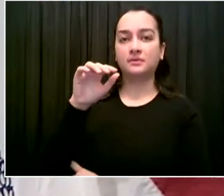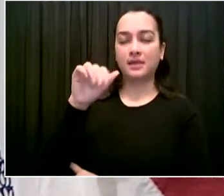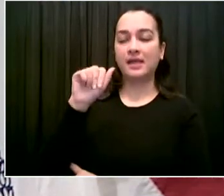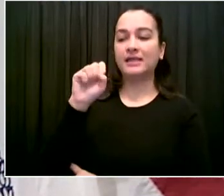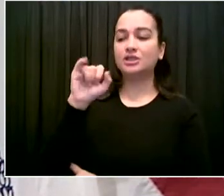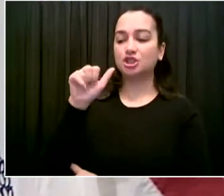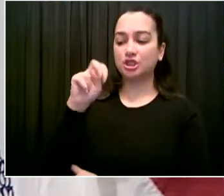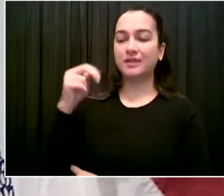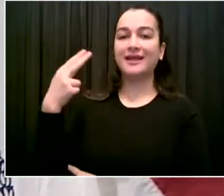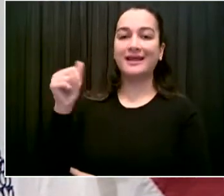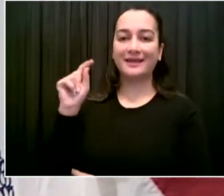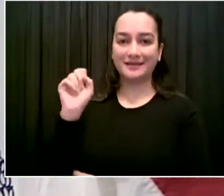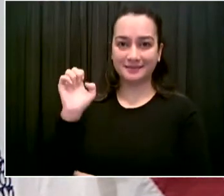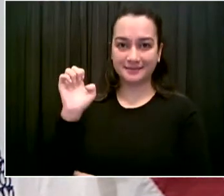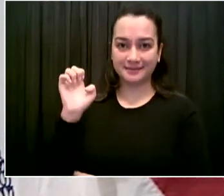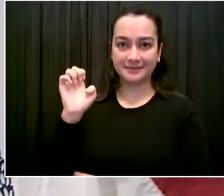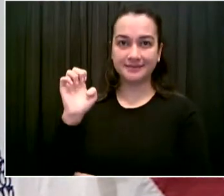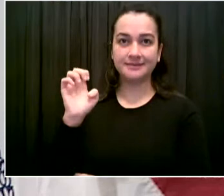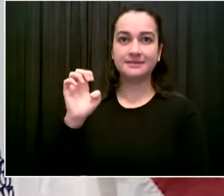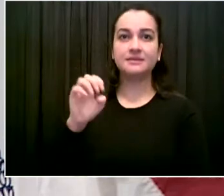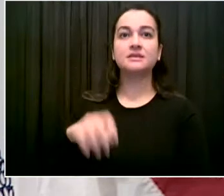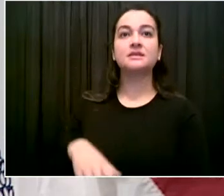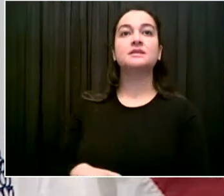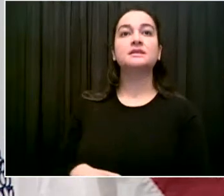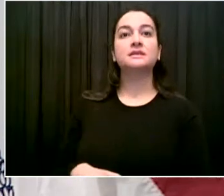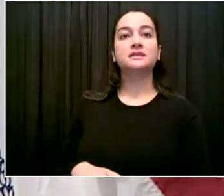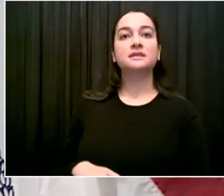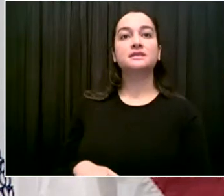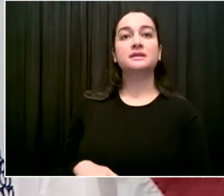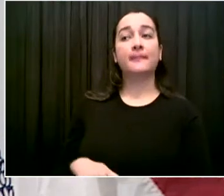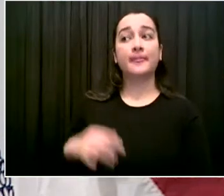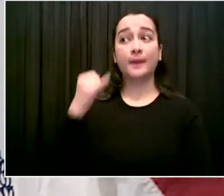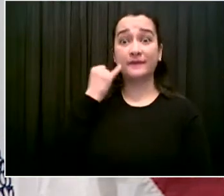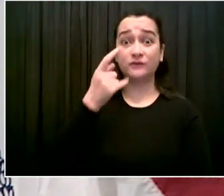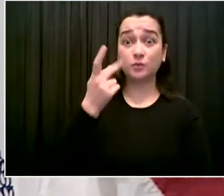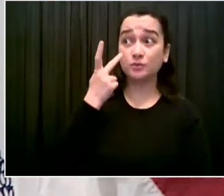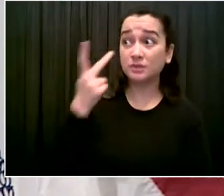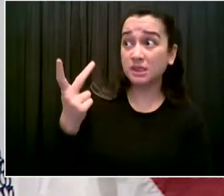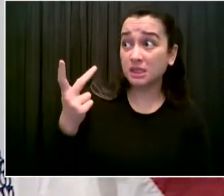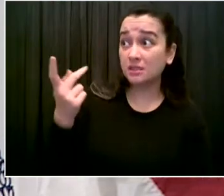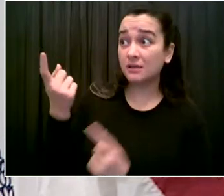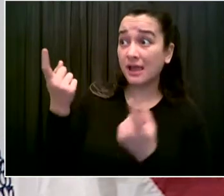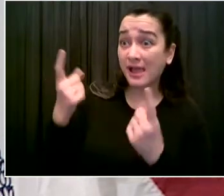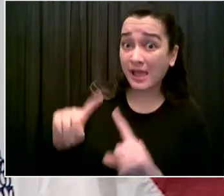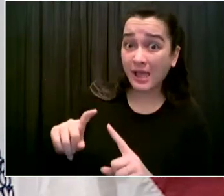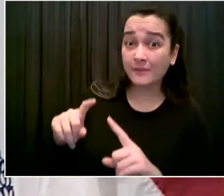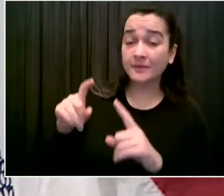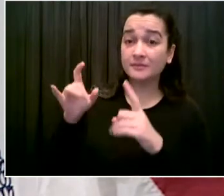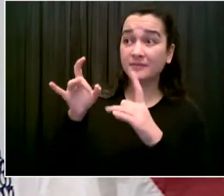any information about one, you can report it there. But to your question, Chris, the